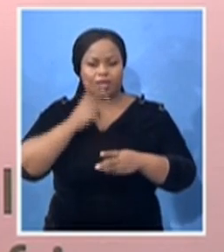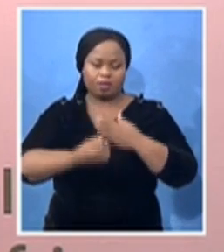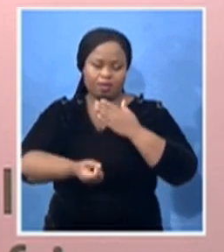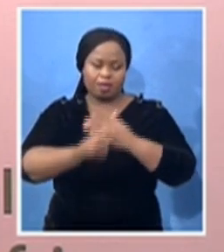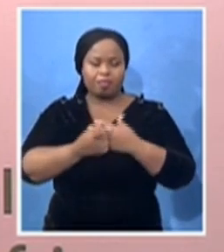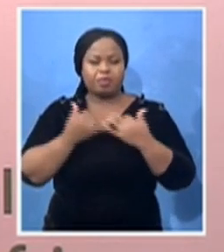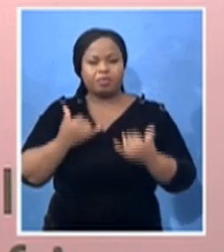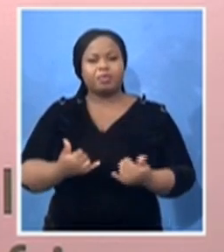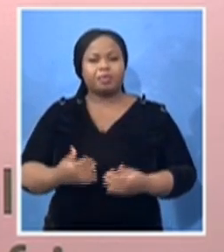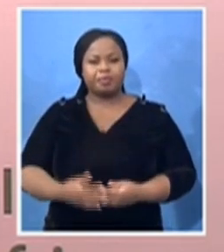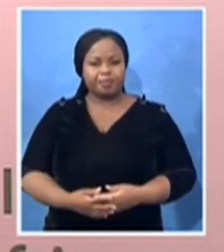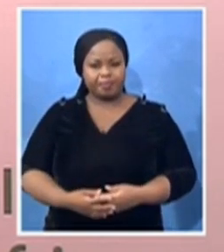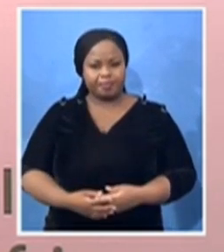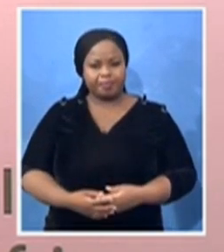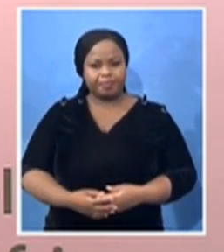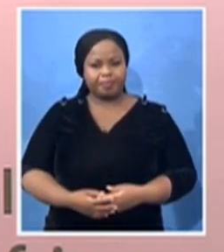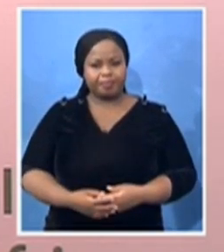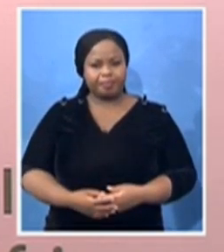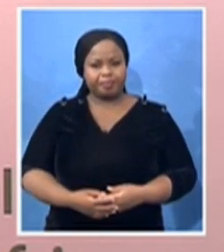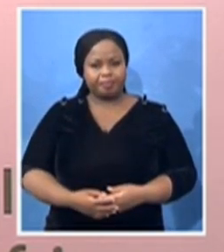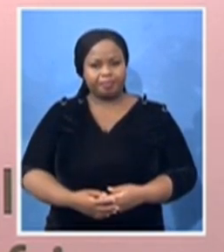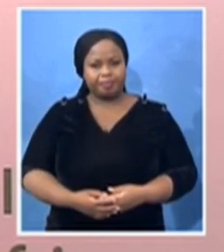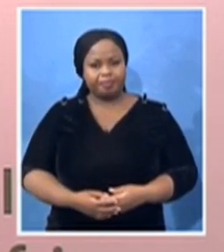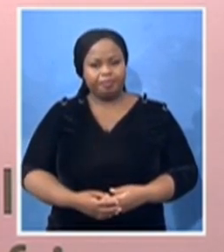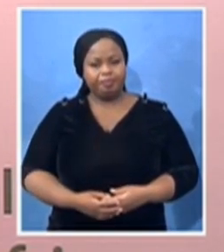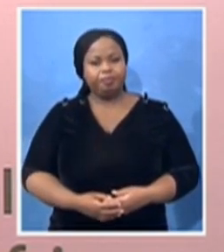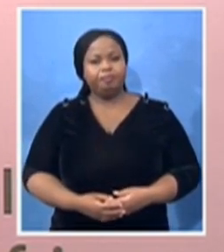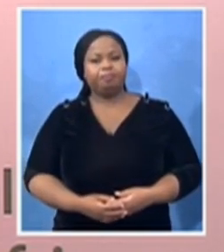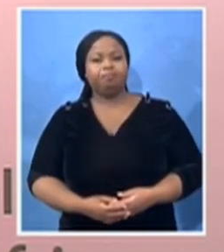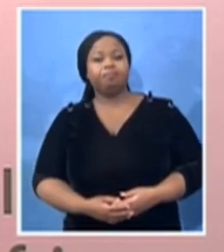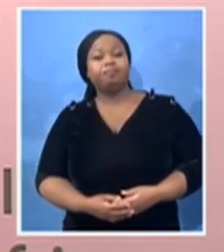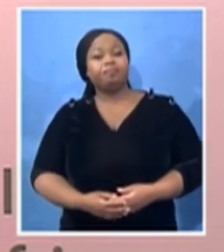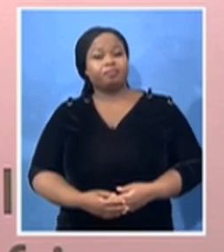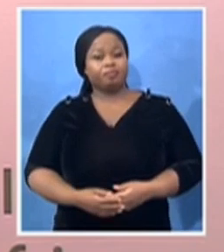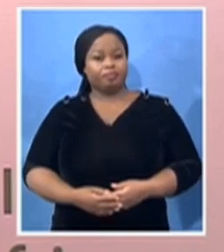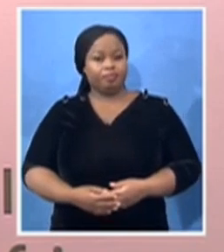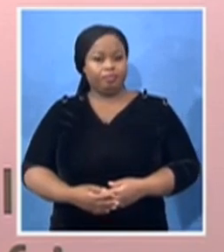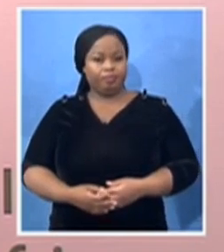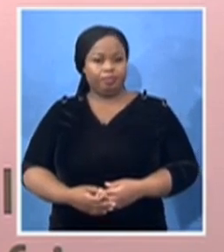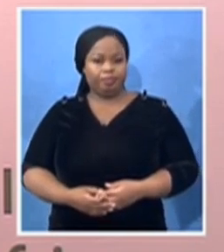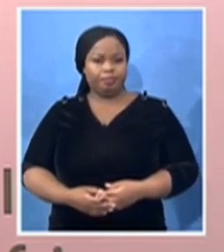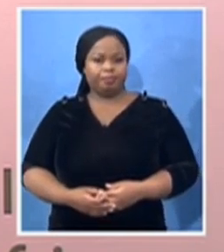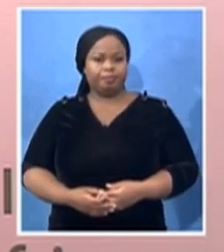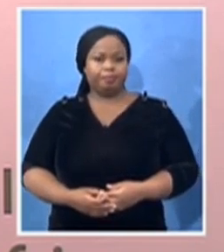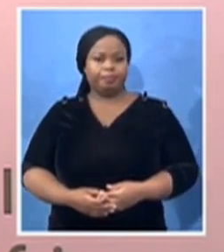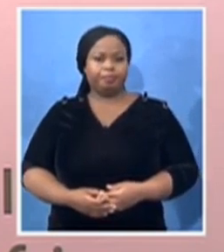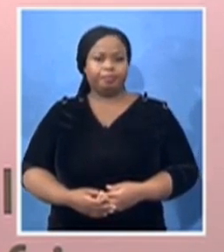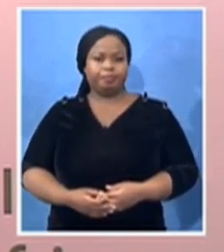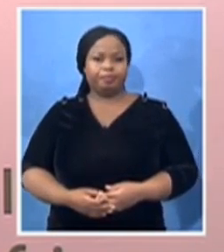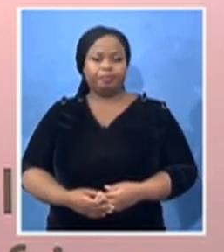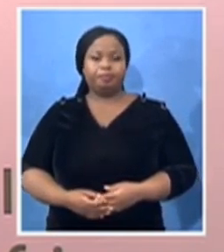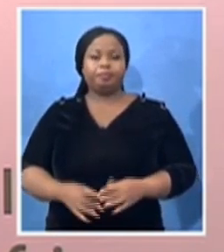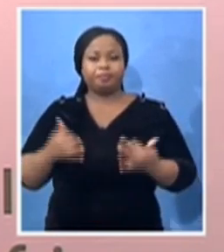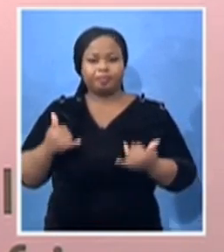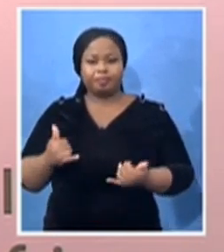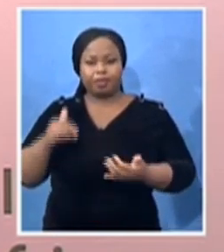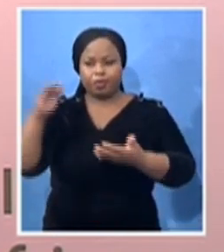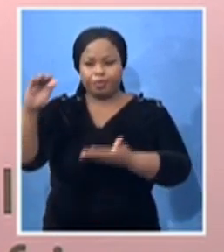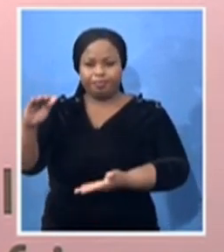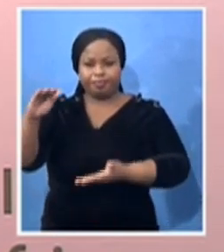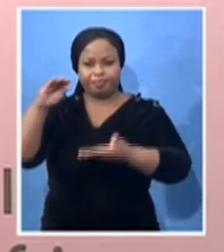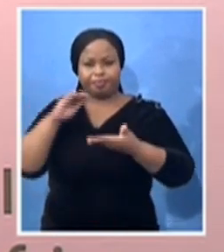so when the batch of ventilators were to be